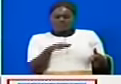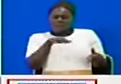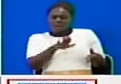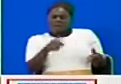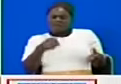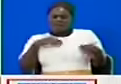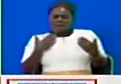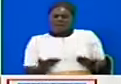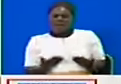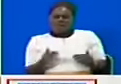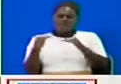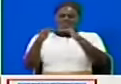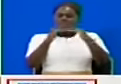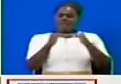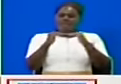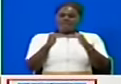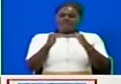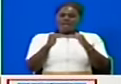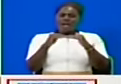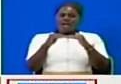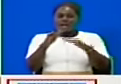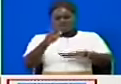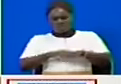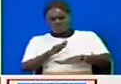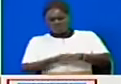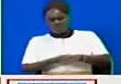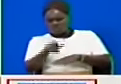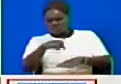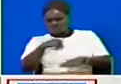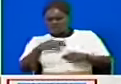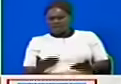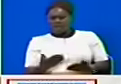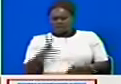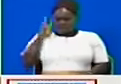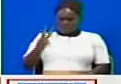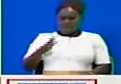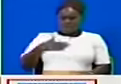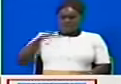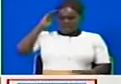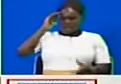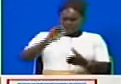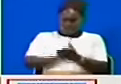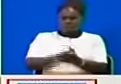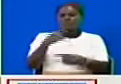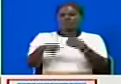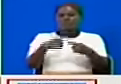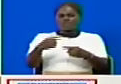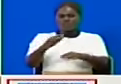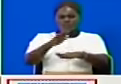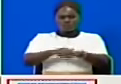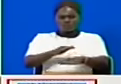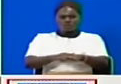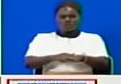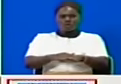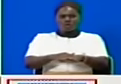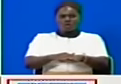feel? Is it fair, credible? What is your feeling about it? In my view, I believe the process. I do not want to